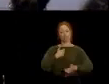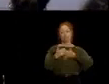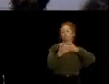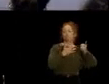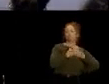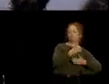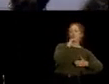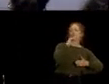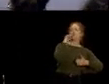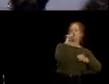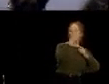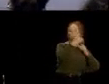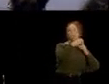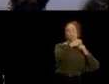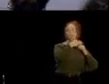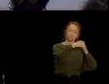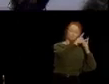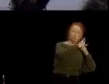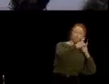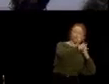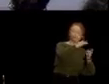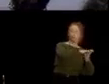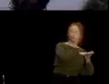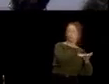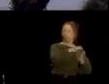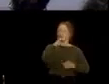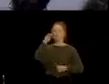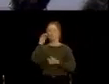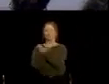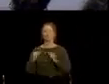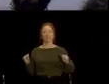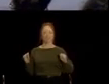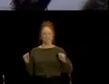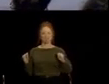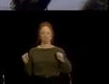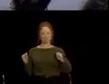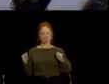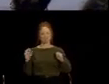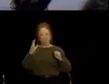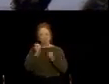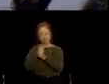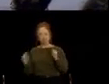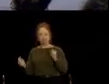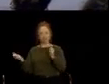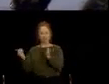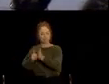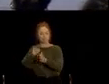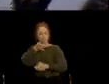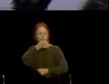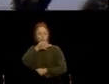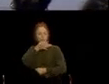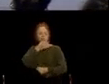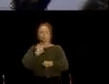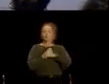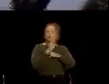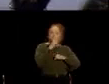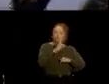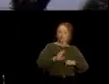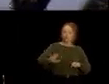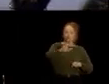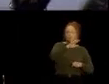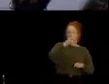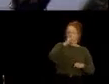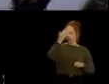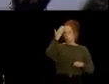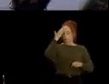safe space there. So all I can say to you is just make sure that your child knows that they're loved and just keep reassuring